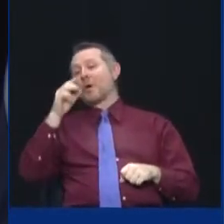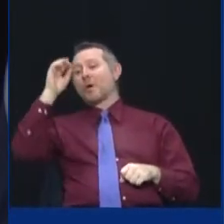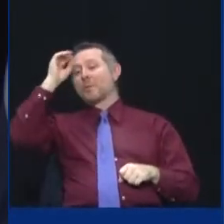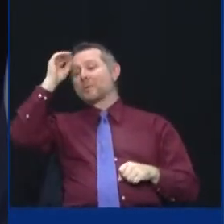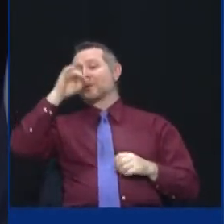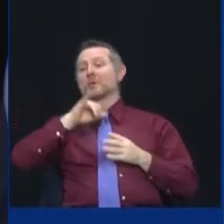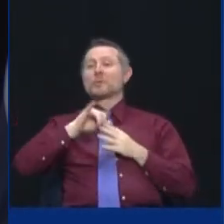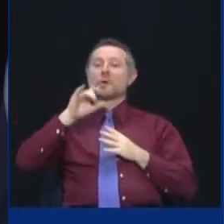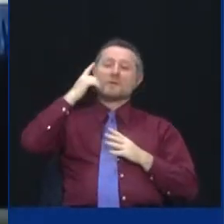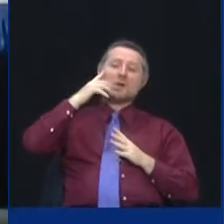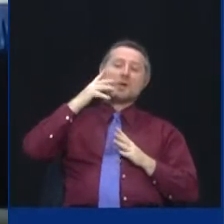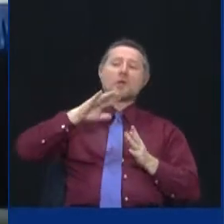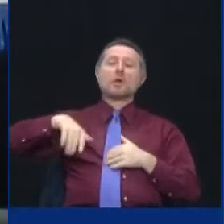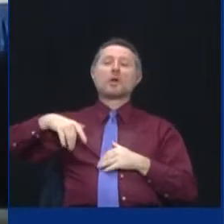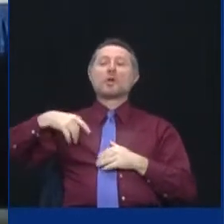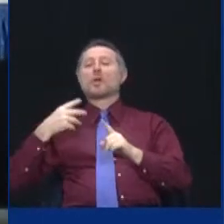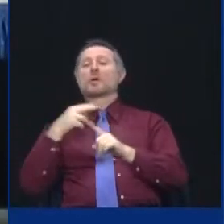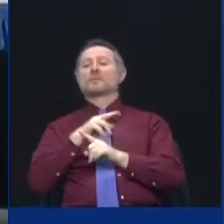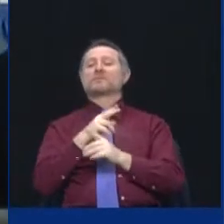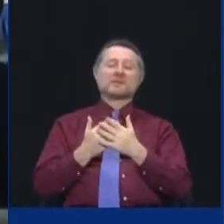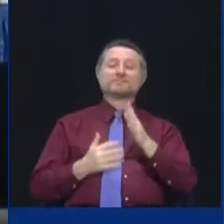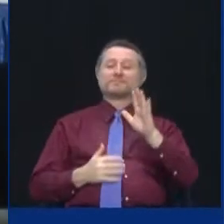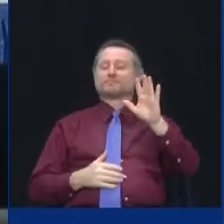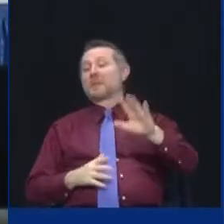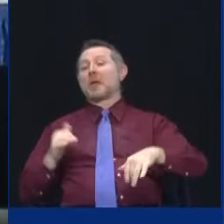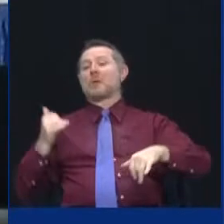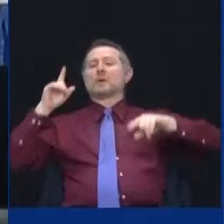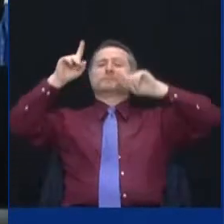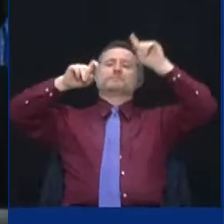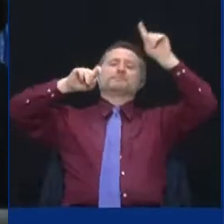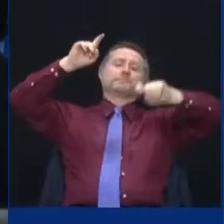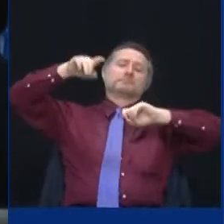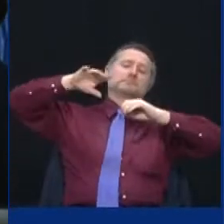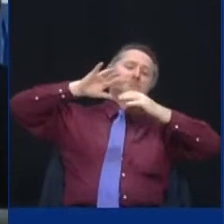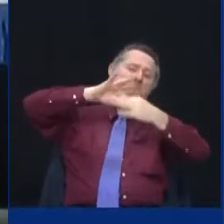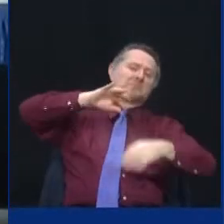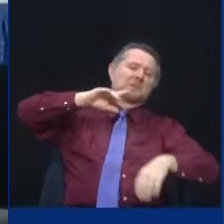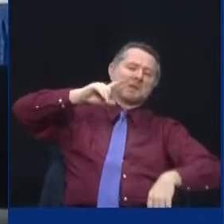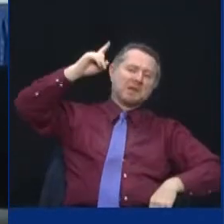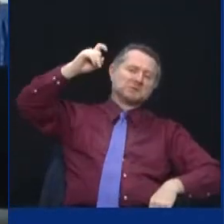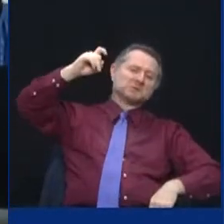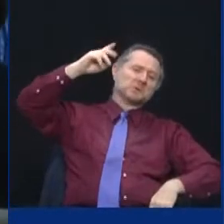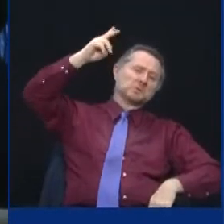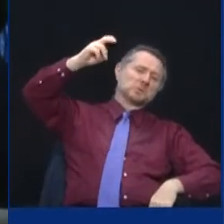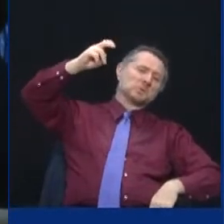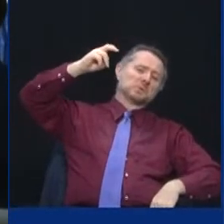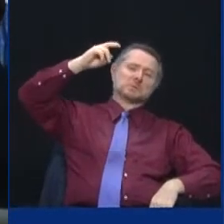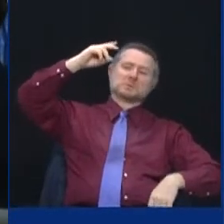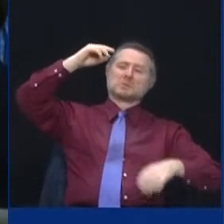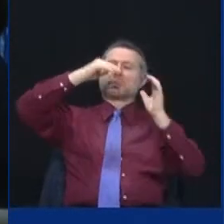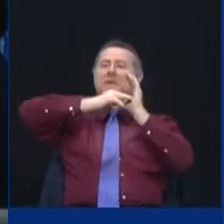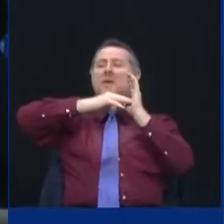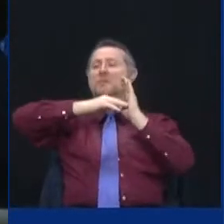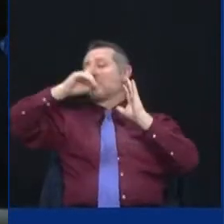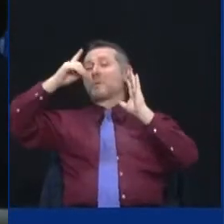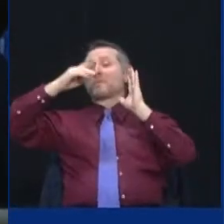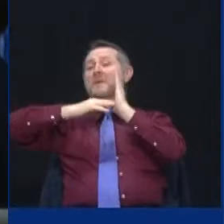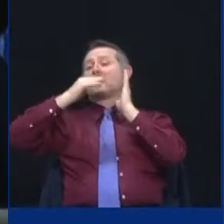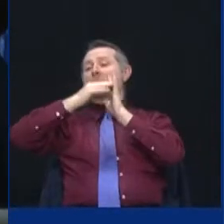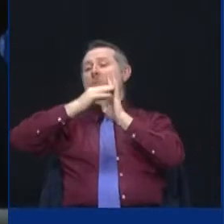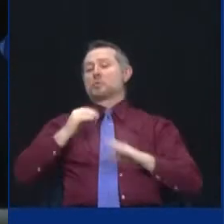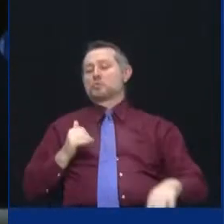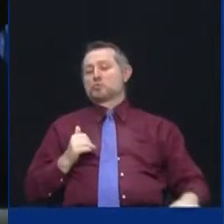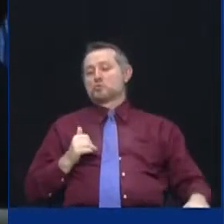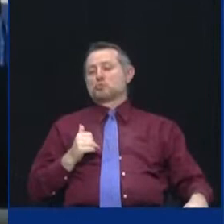facts. Governor, what about the hundreds of thousands of people, perhaps millions of people, who just won't get